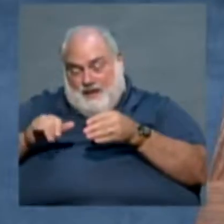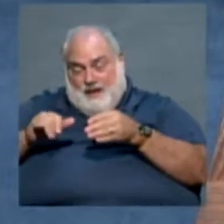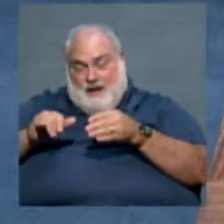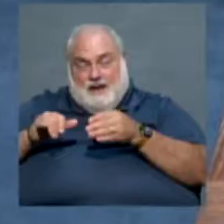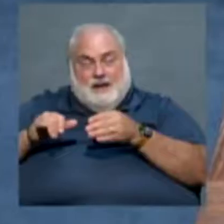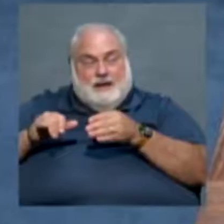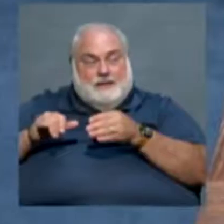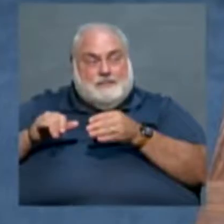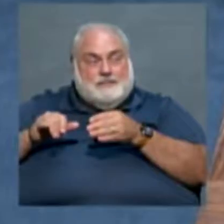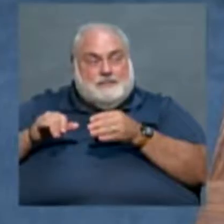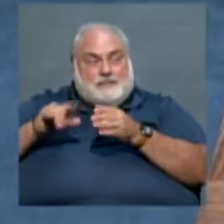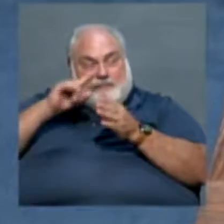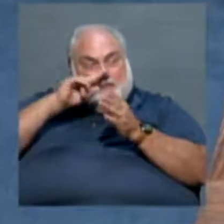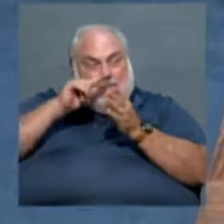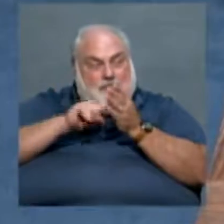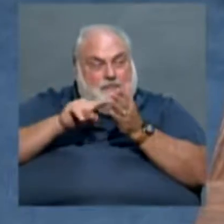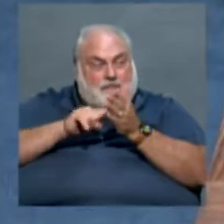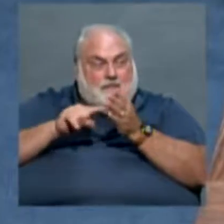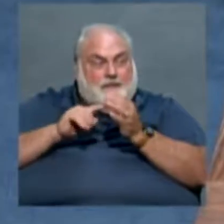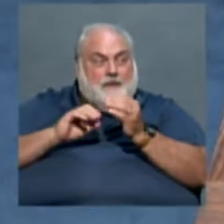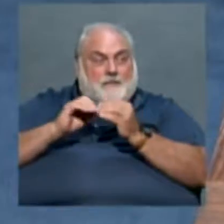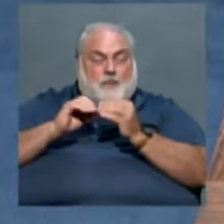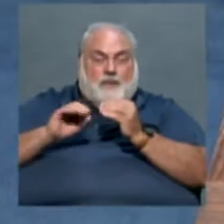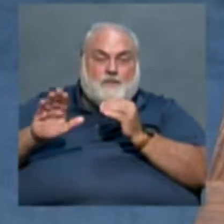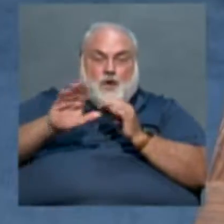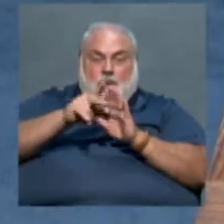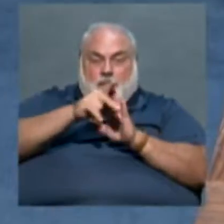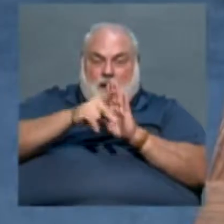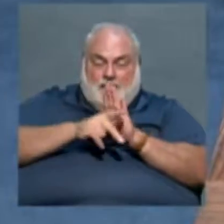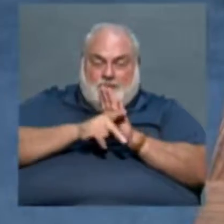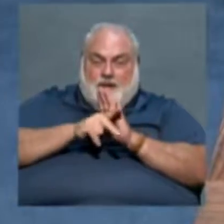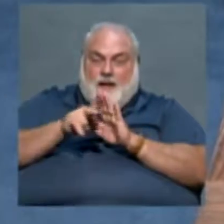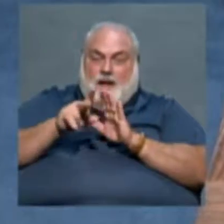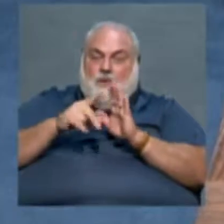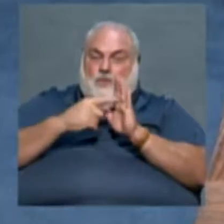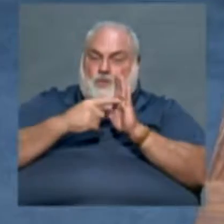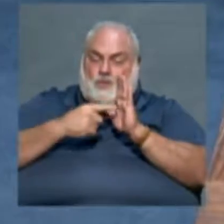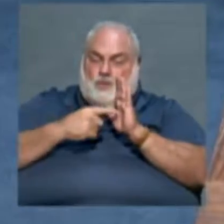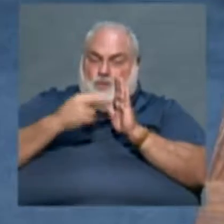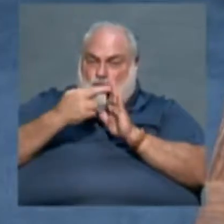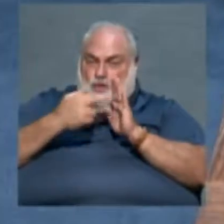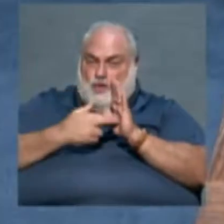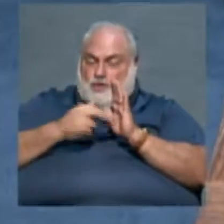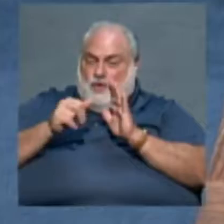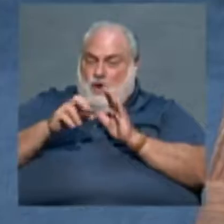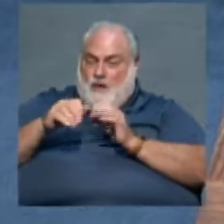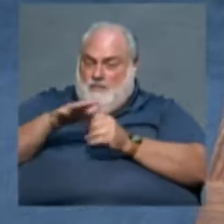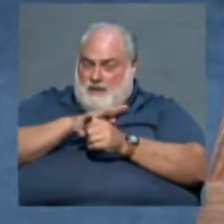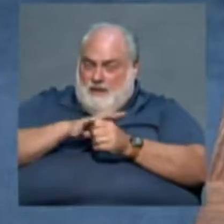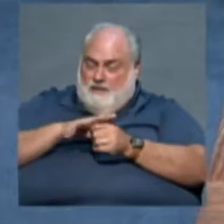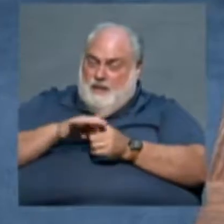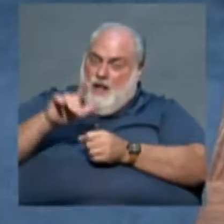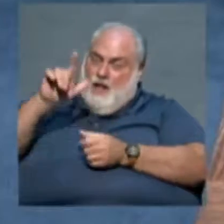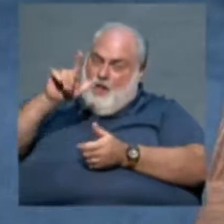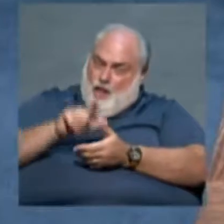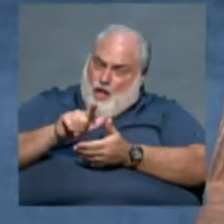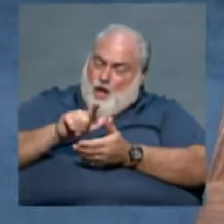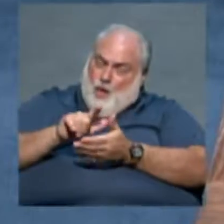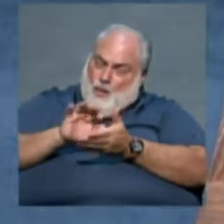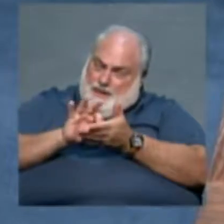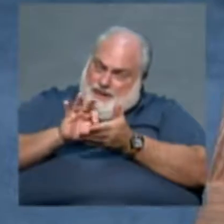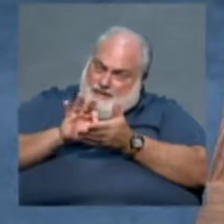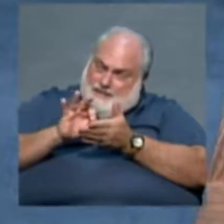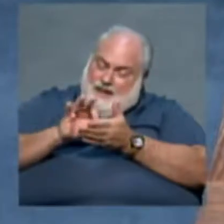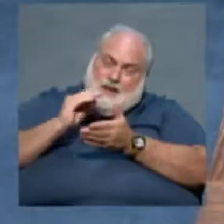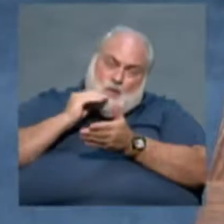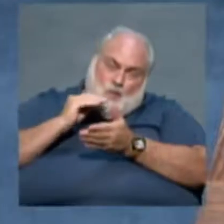instead looked into more of what your own policies and regulations are. So as you know, this area is low density residential. And I